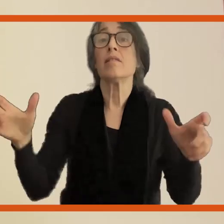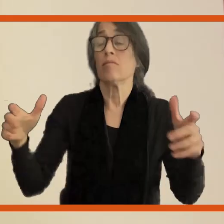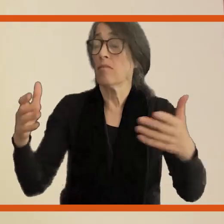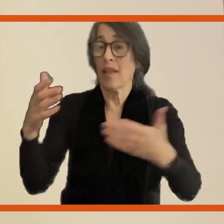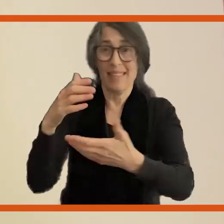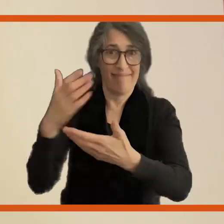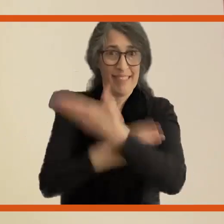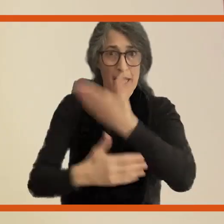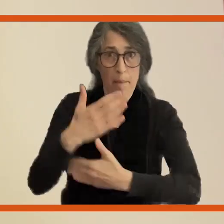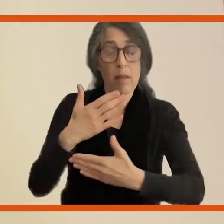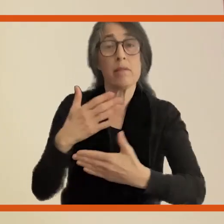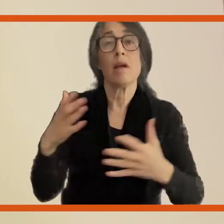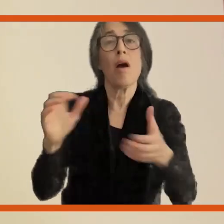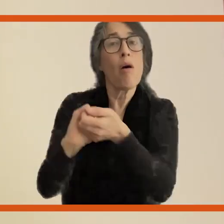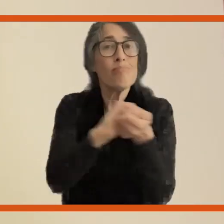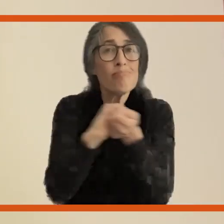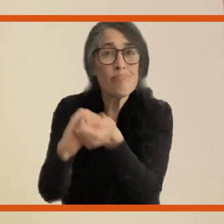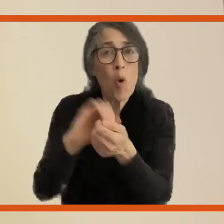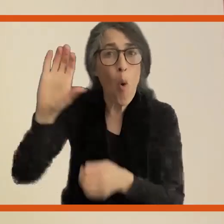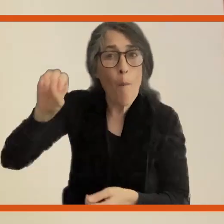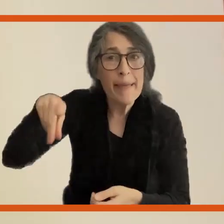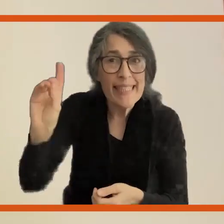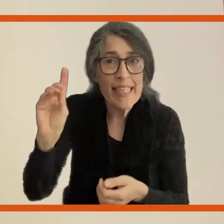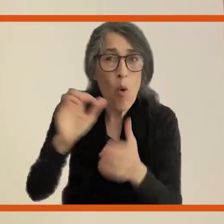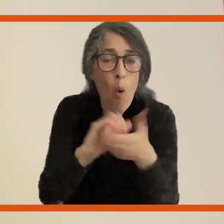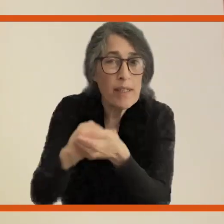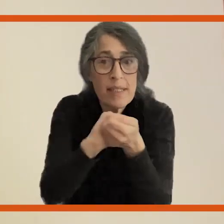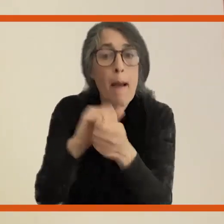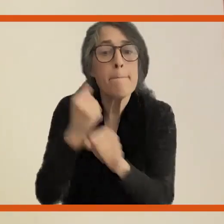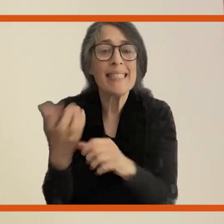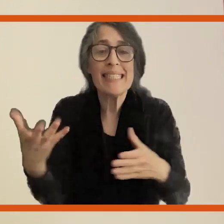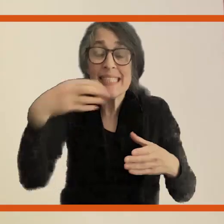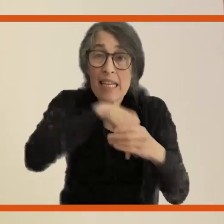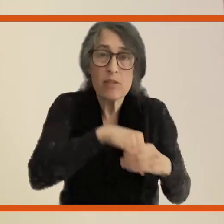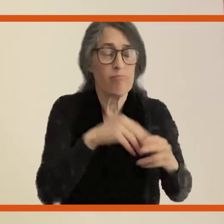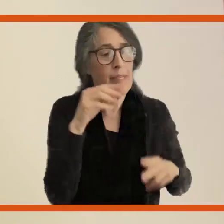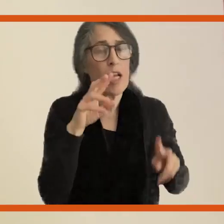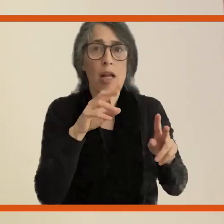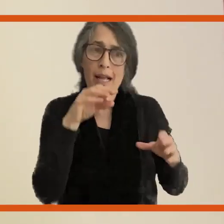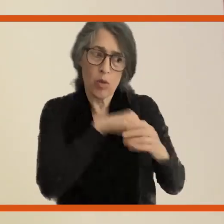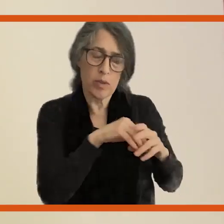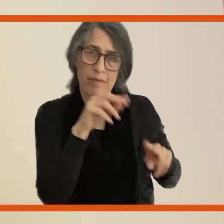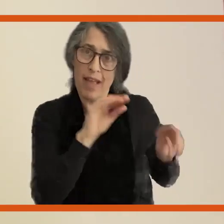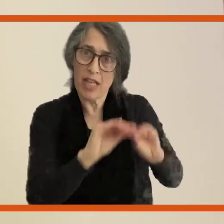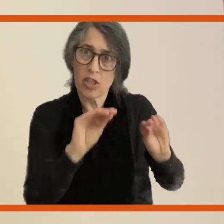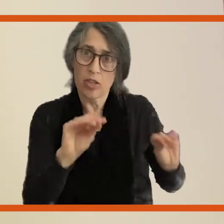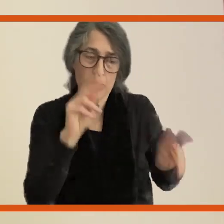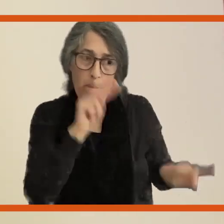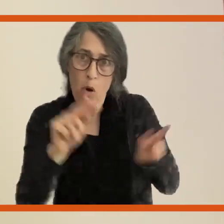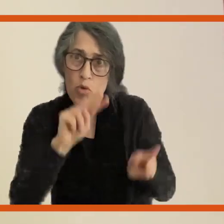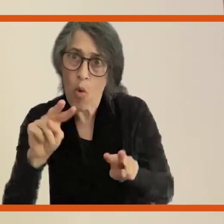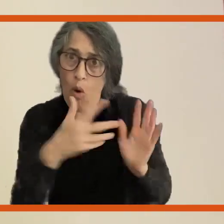organizations of persons with disabilities, OPDs, at all levels of monitoring the implementation of quality